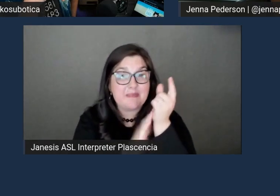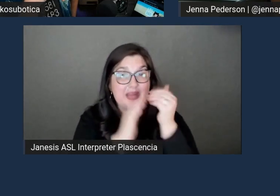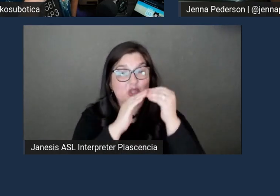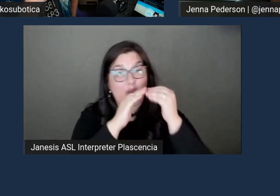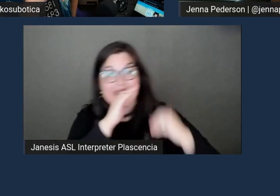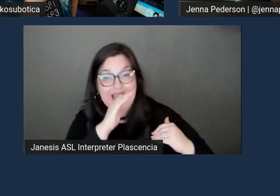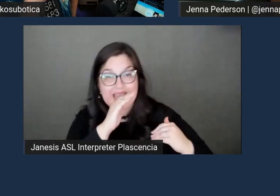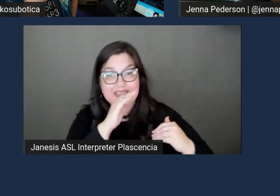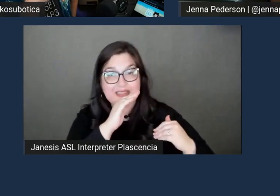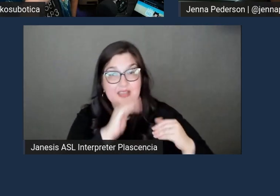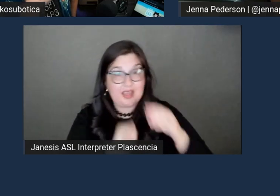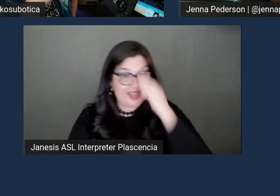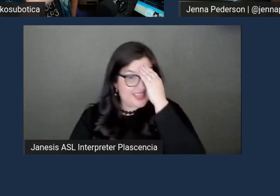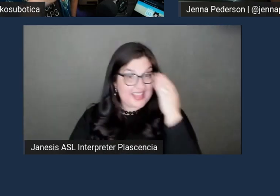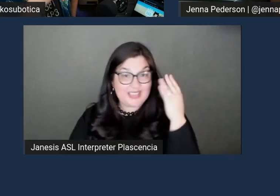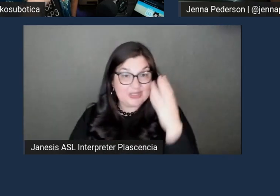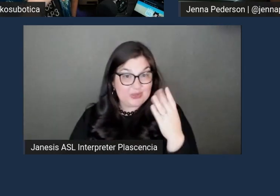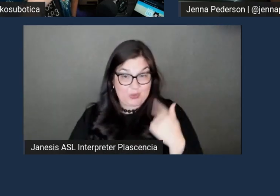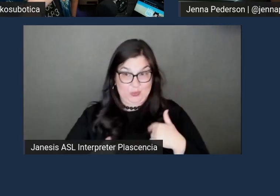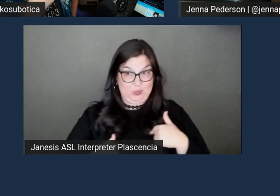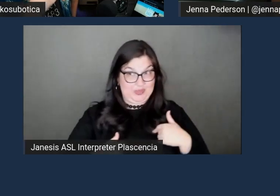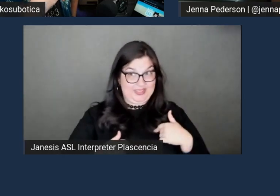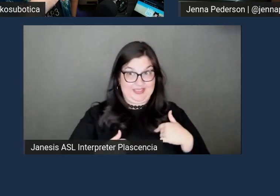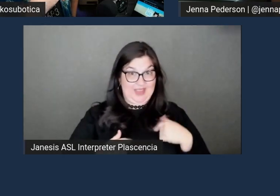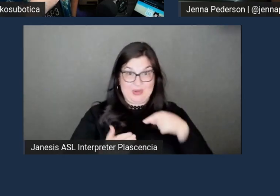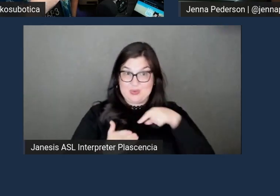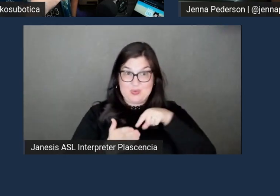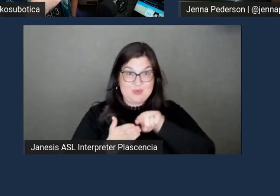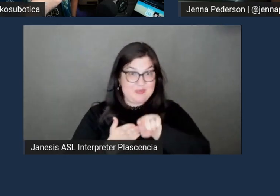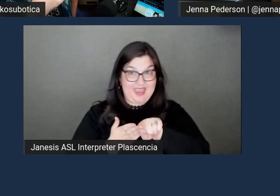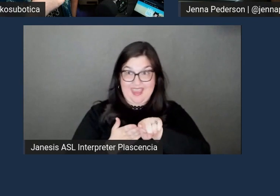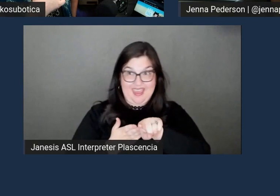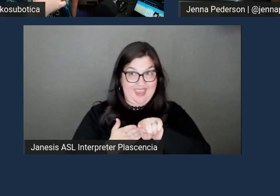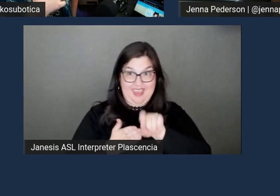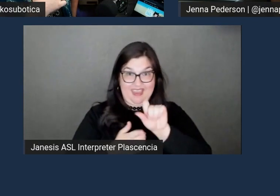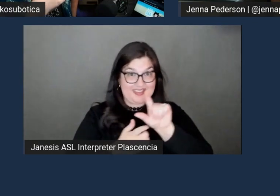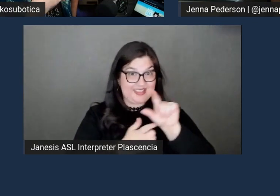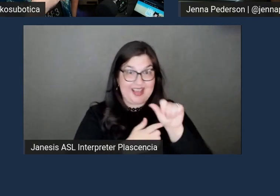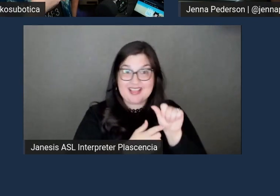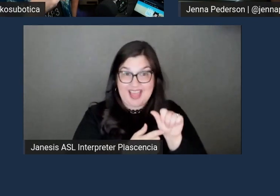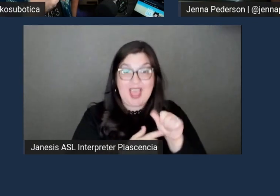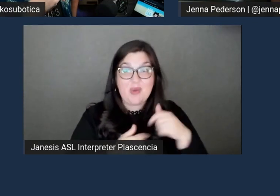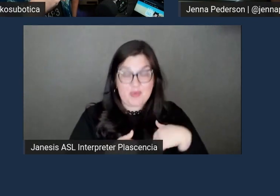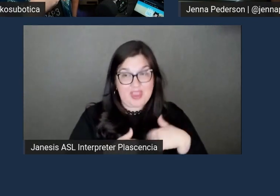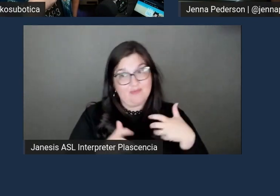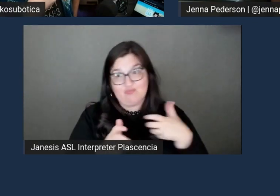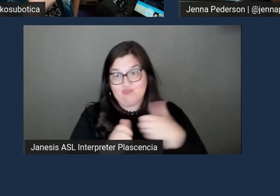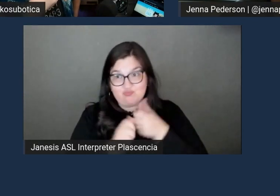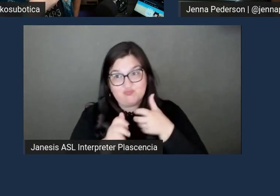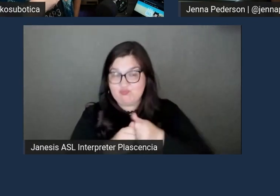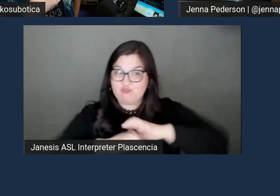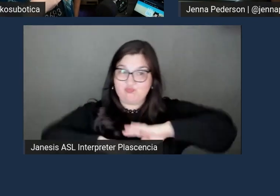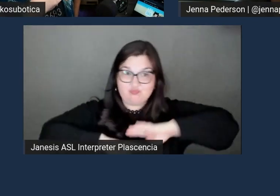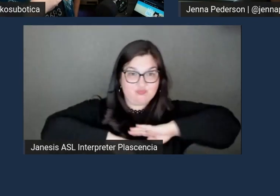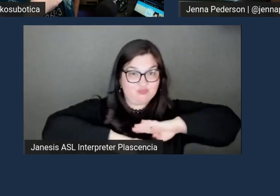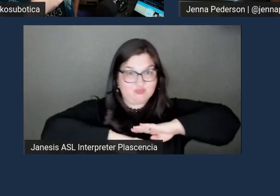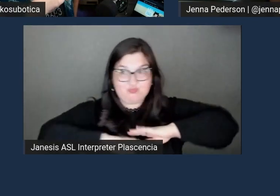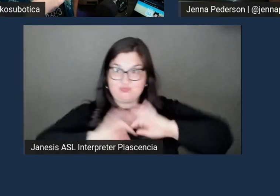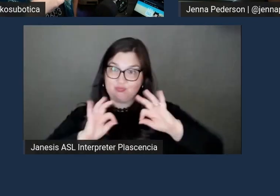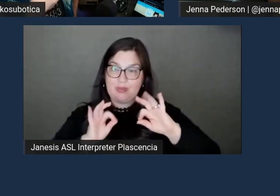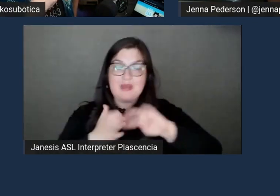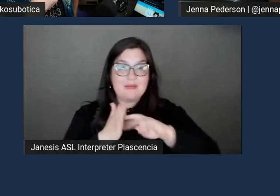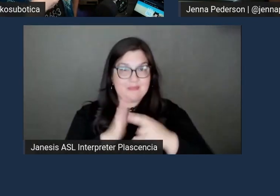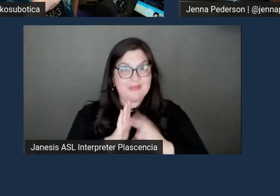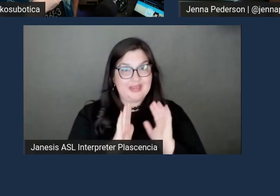don't think we've paid out on that SLA yet. We haven't missed it yet. So I think our track record is pretty good when it comes